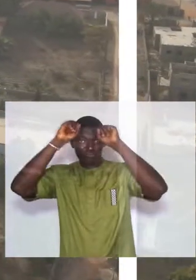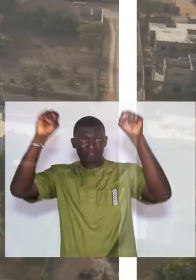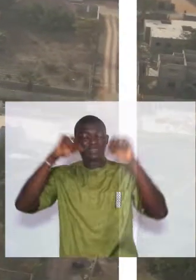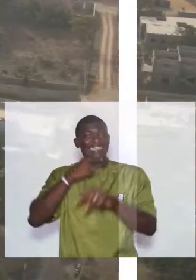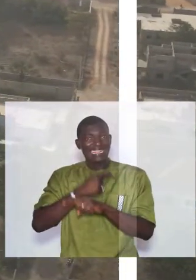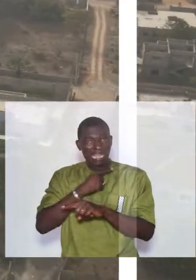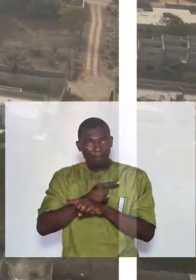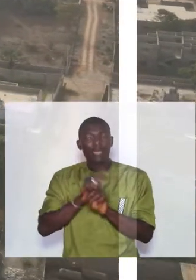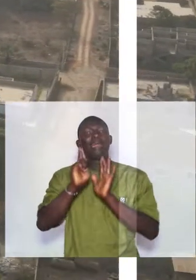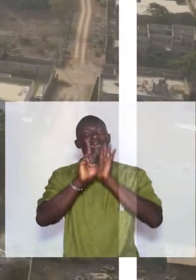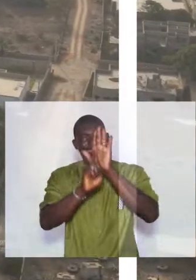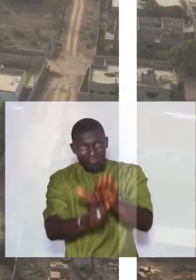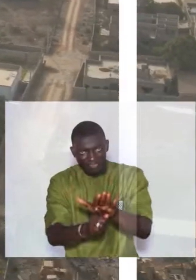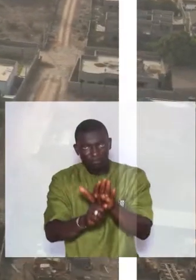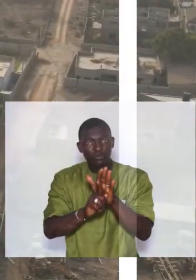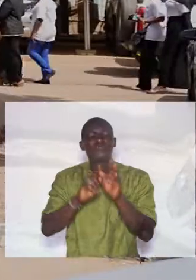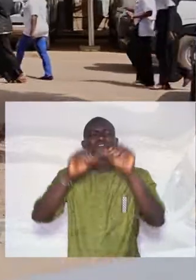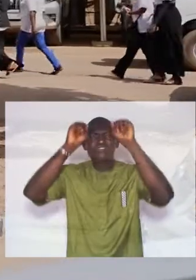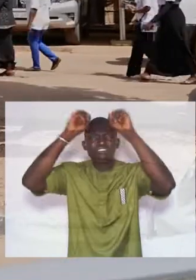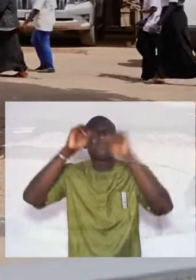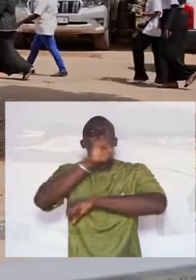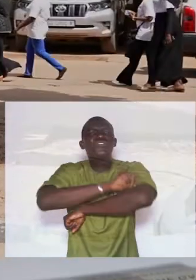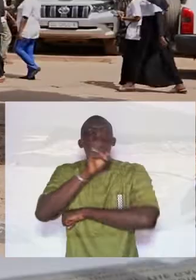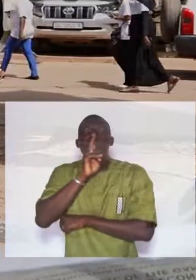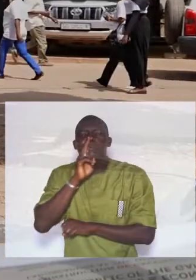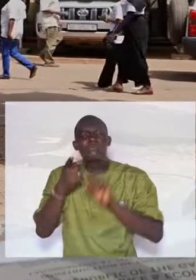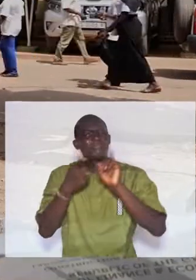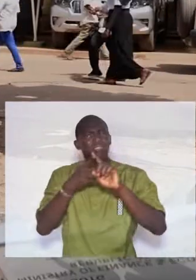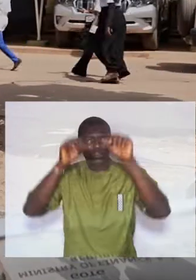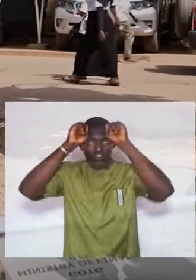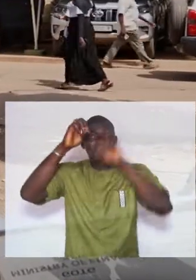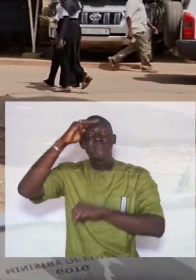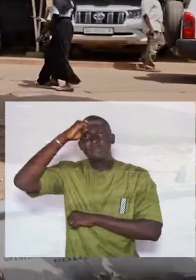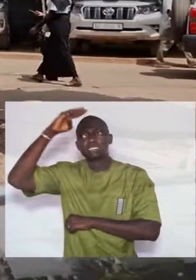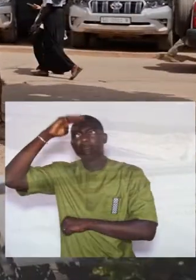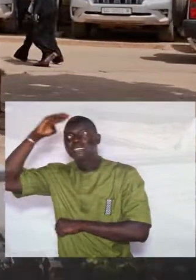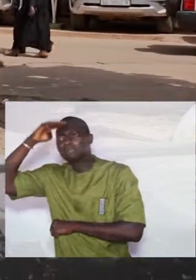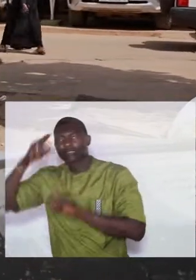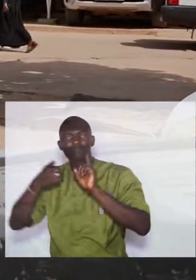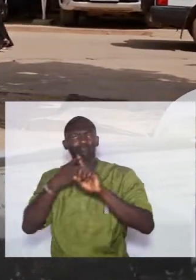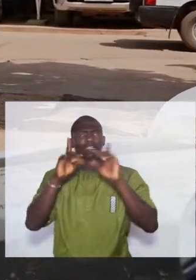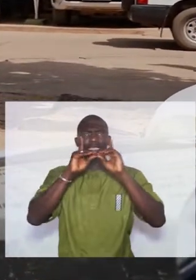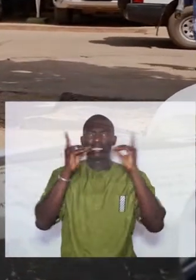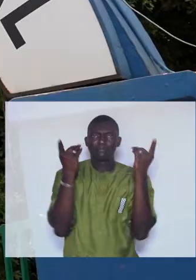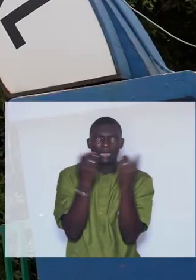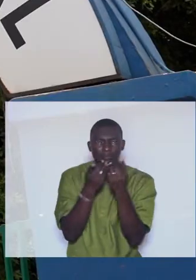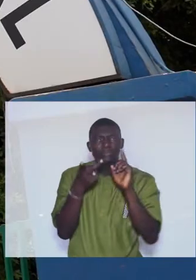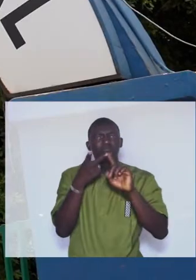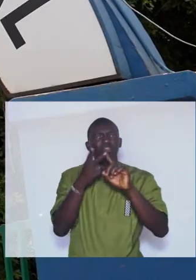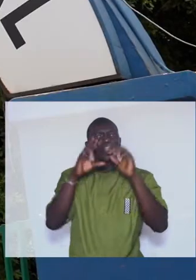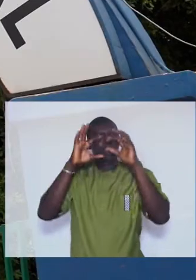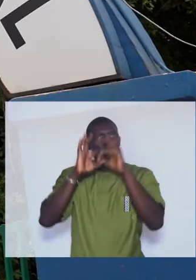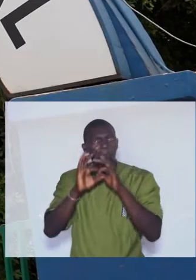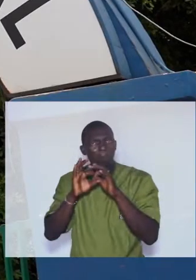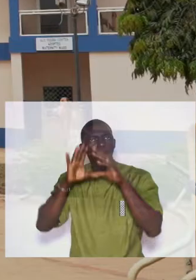Gambia. Examples of such public institutions include government ministries, departments, agencies, public schools